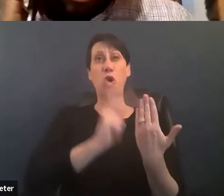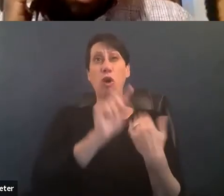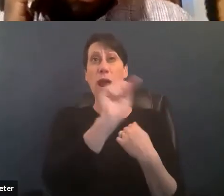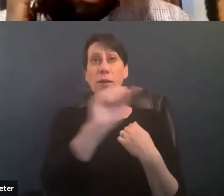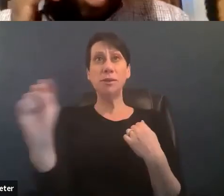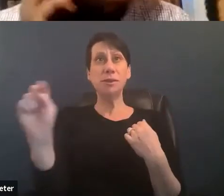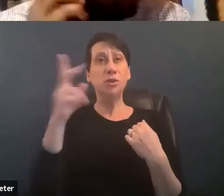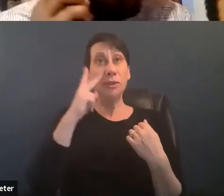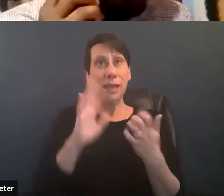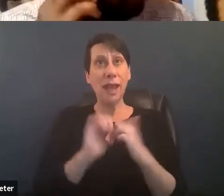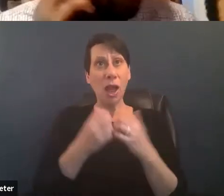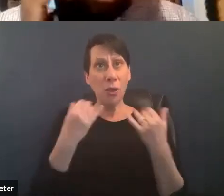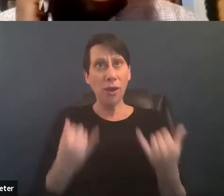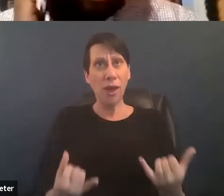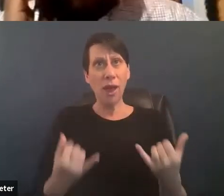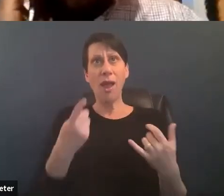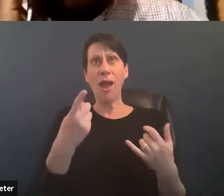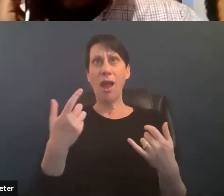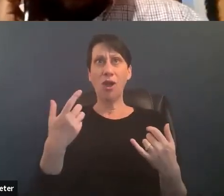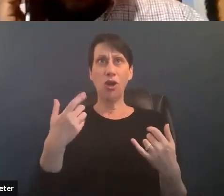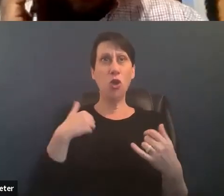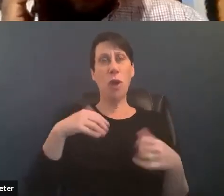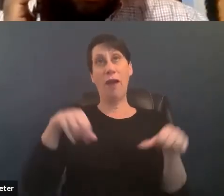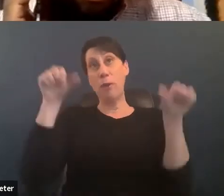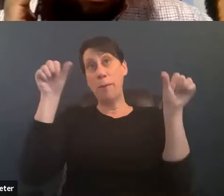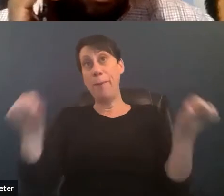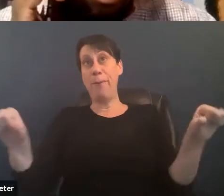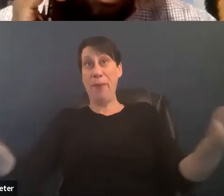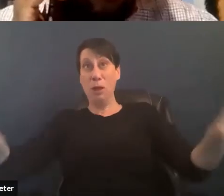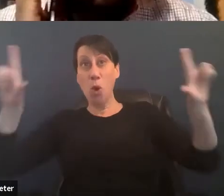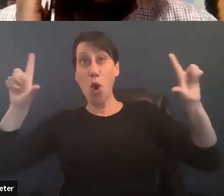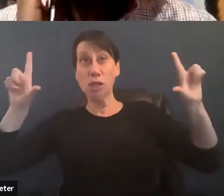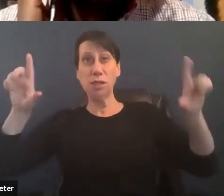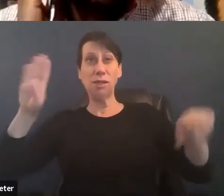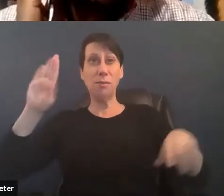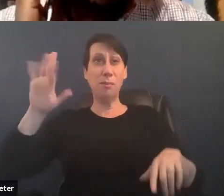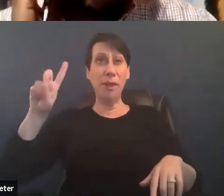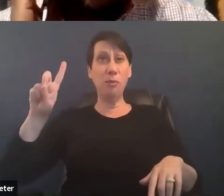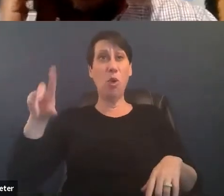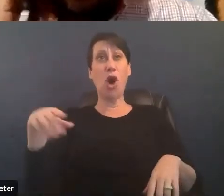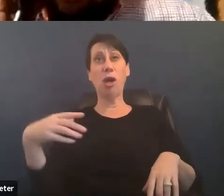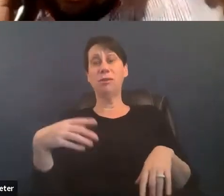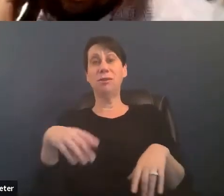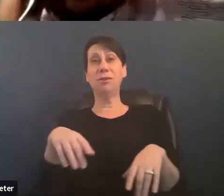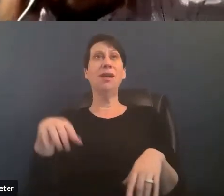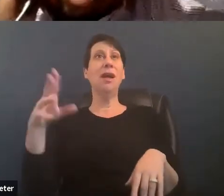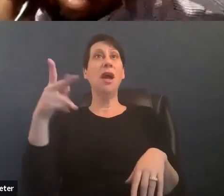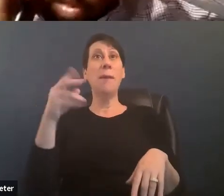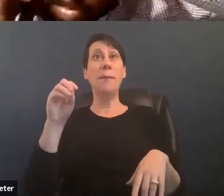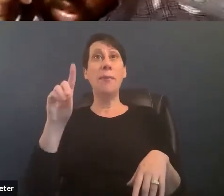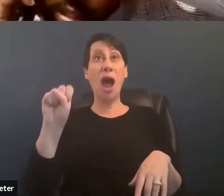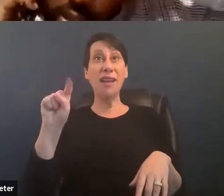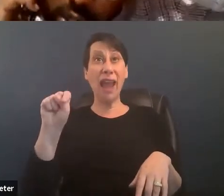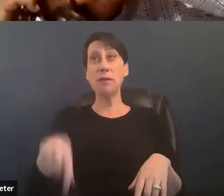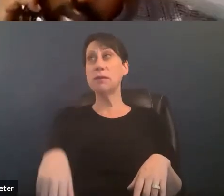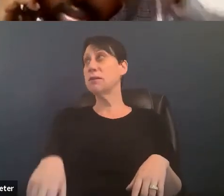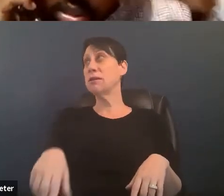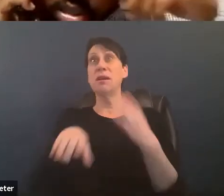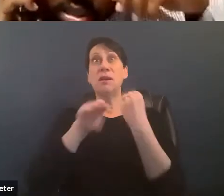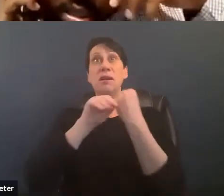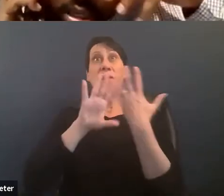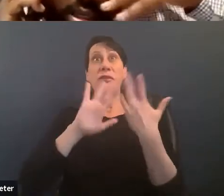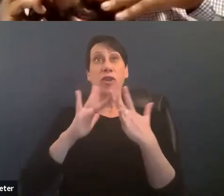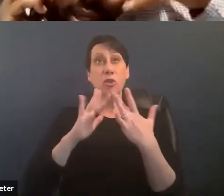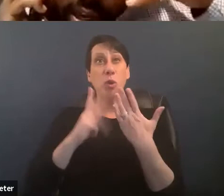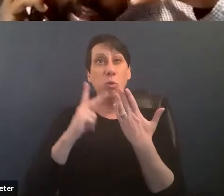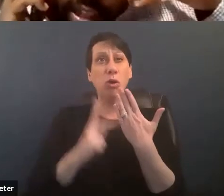all are now. You have billboards, podcasts, you're doing things, you're doing virtual programming. I just think it's absolutely